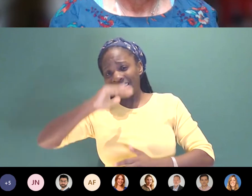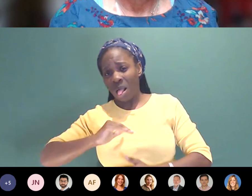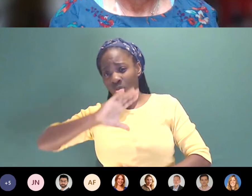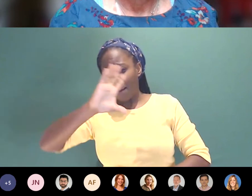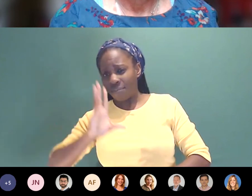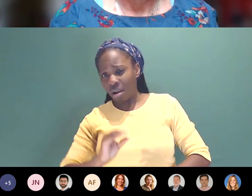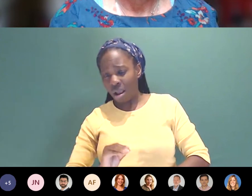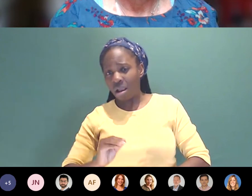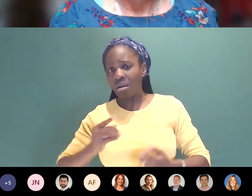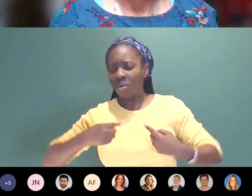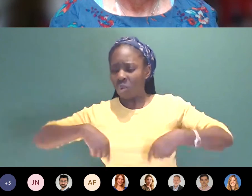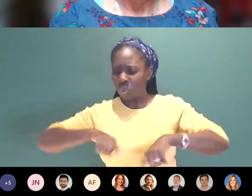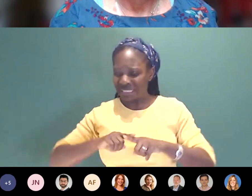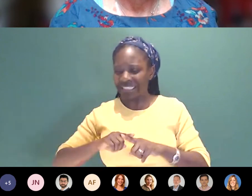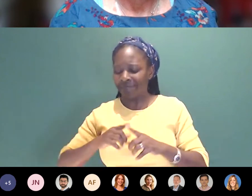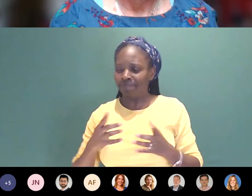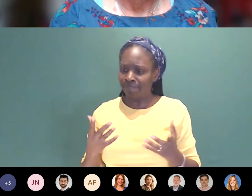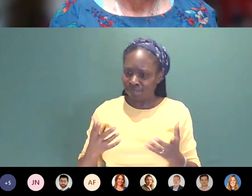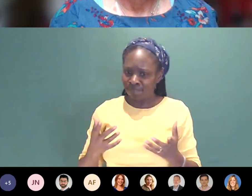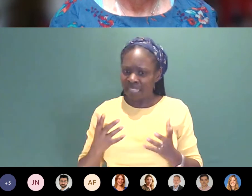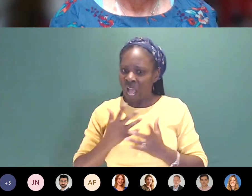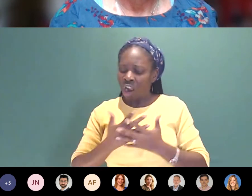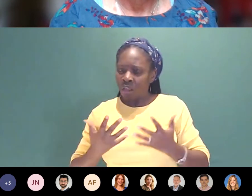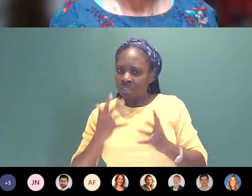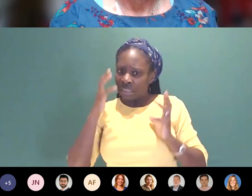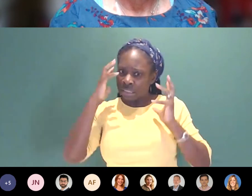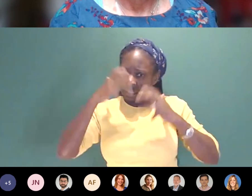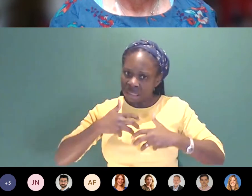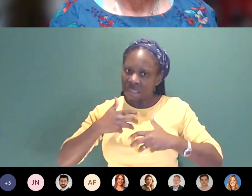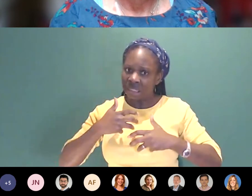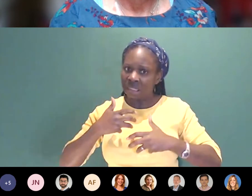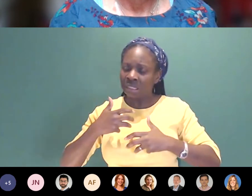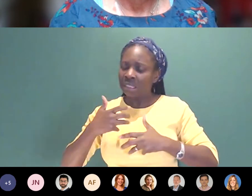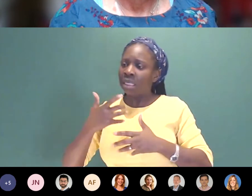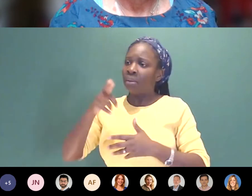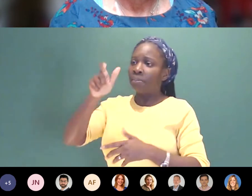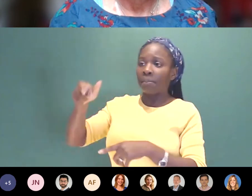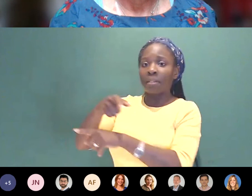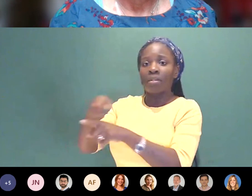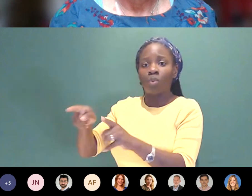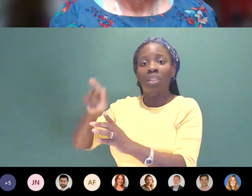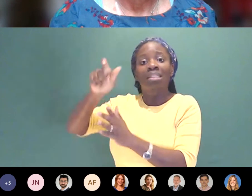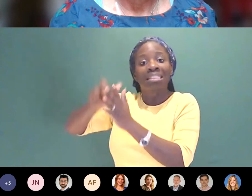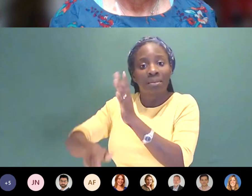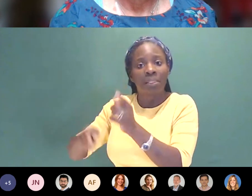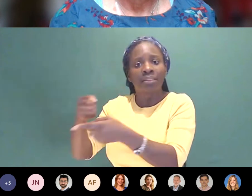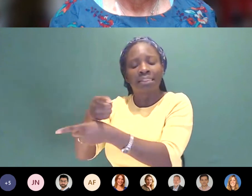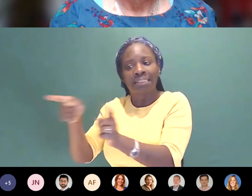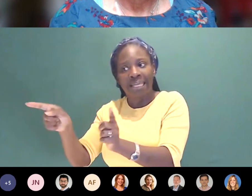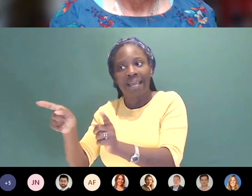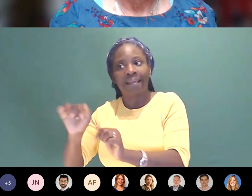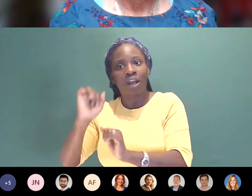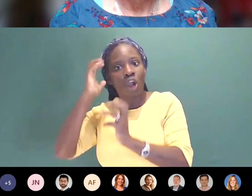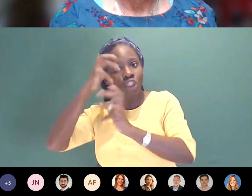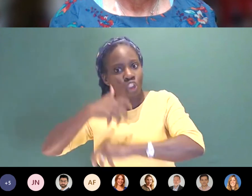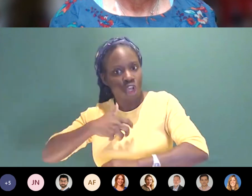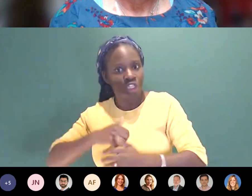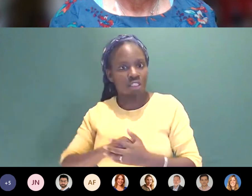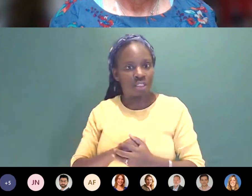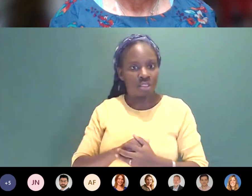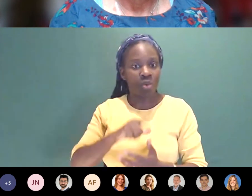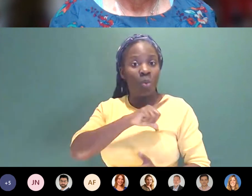having great concerns that have been raised by persons with disability, because the wearing of masks